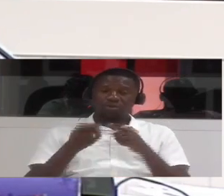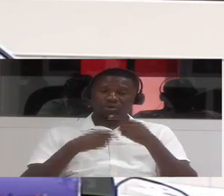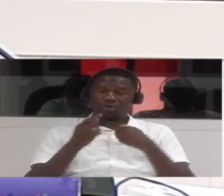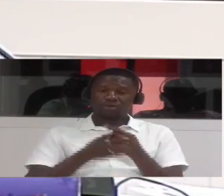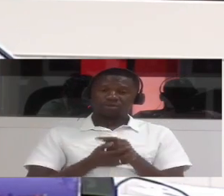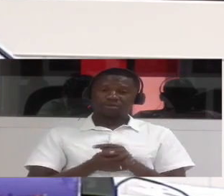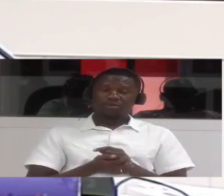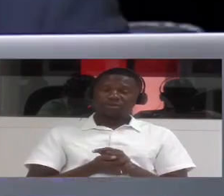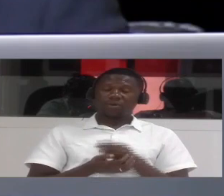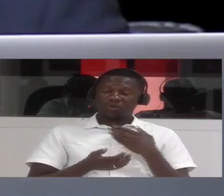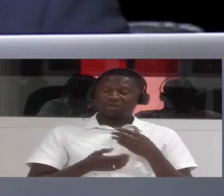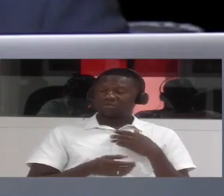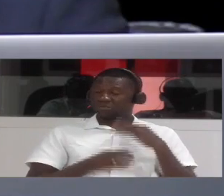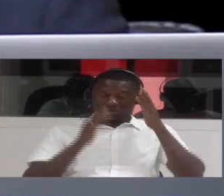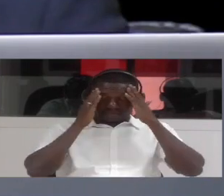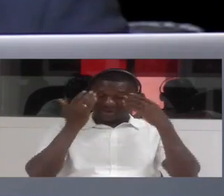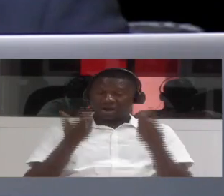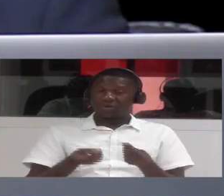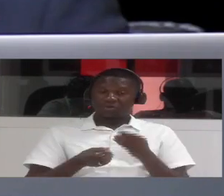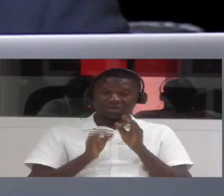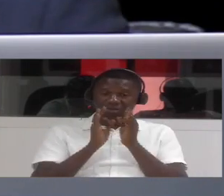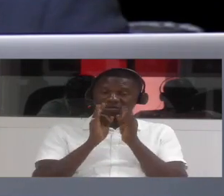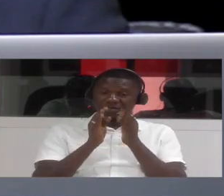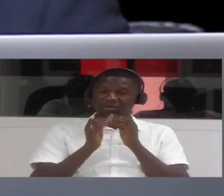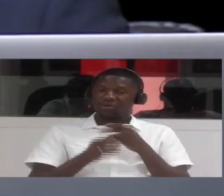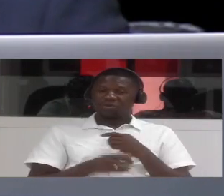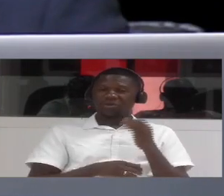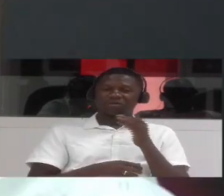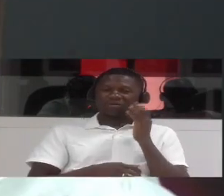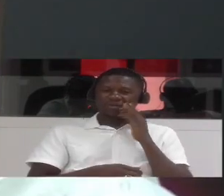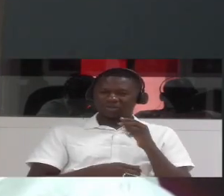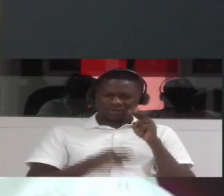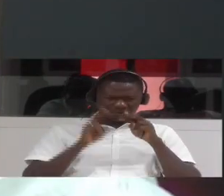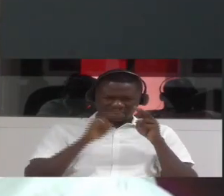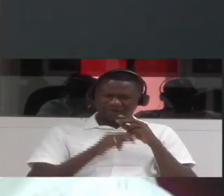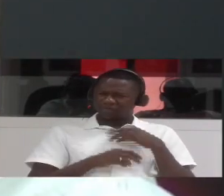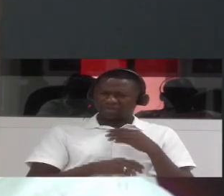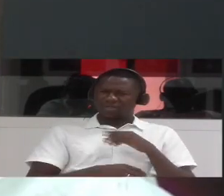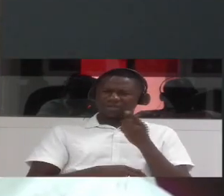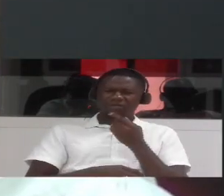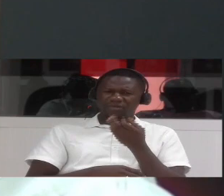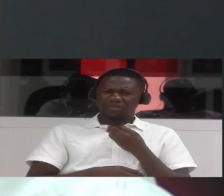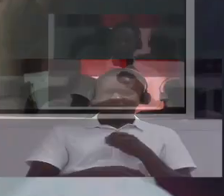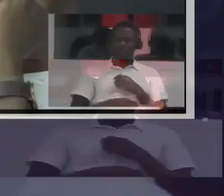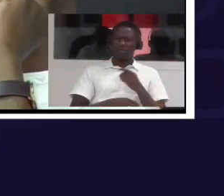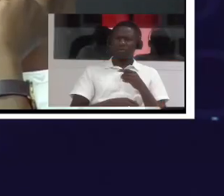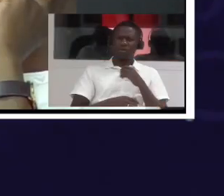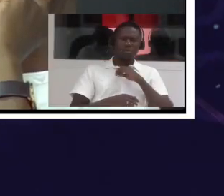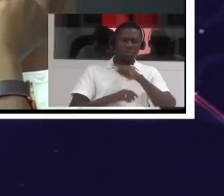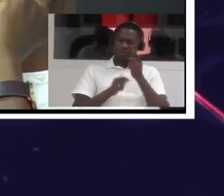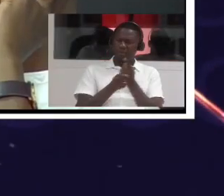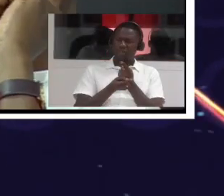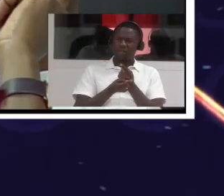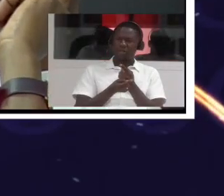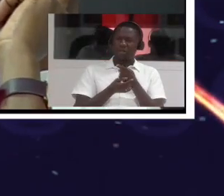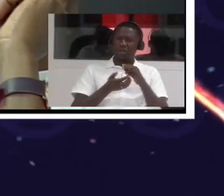I don't know how to explain this, but then it was quite, we discovered this to be also quite commonplace at the time.